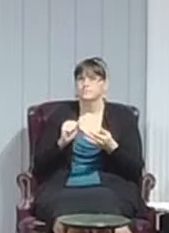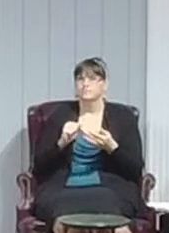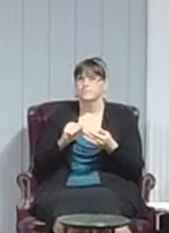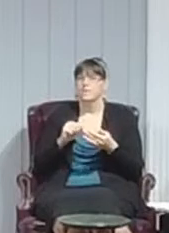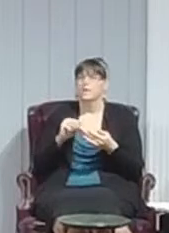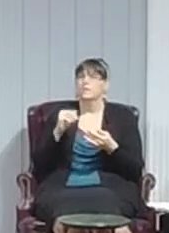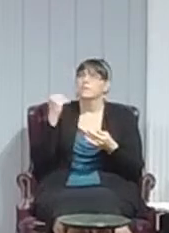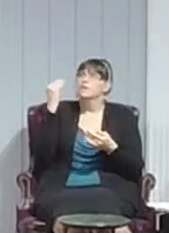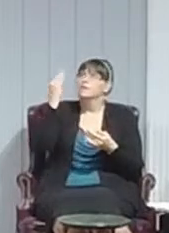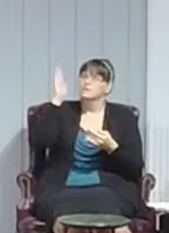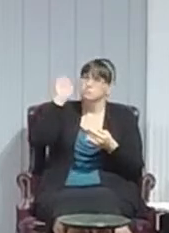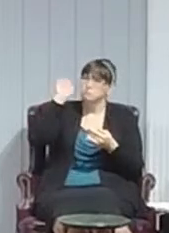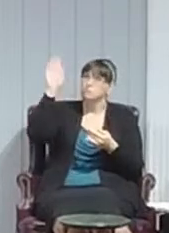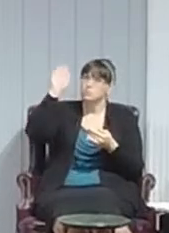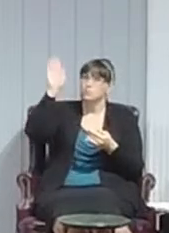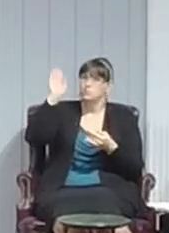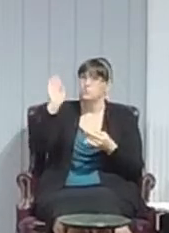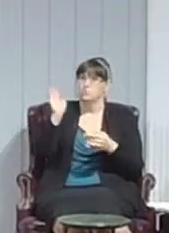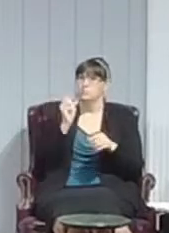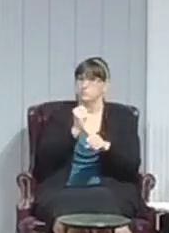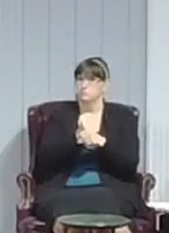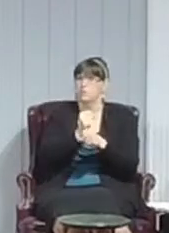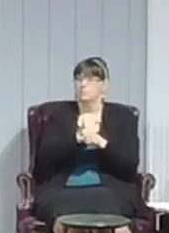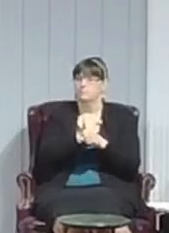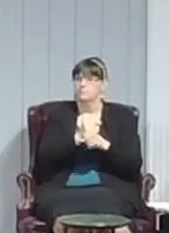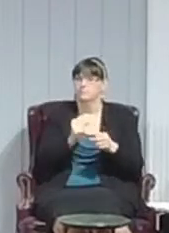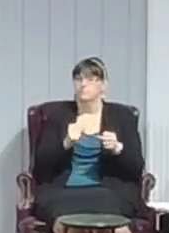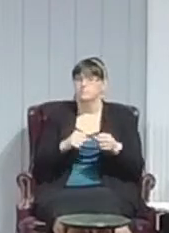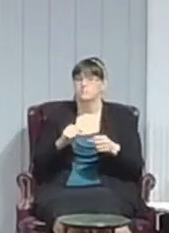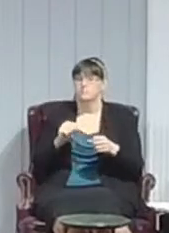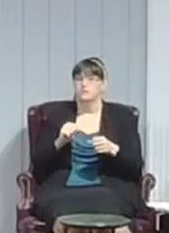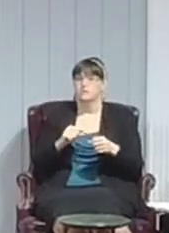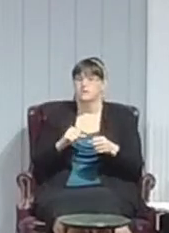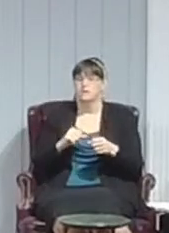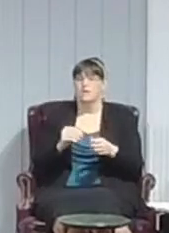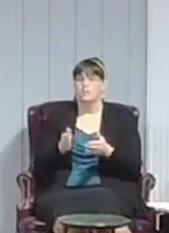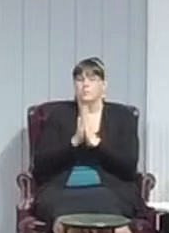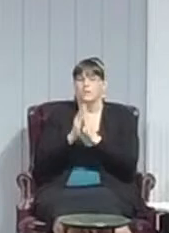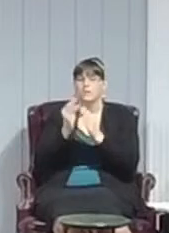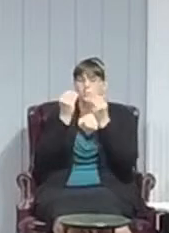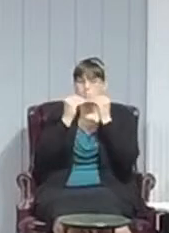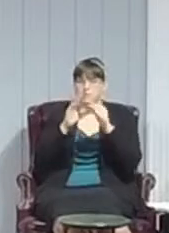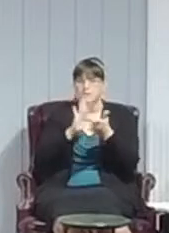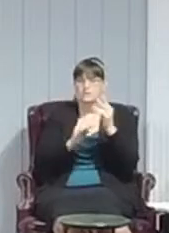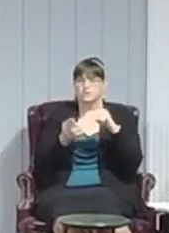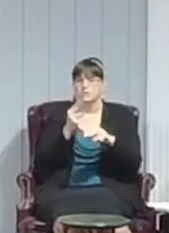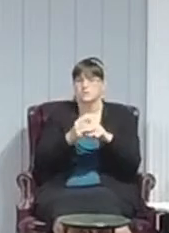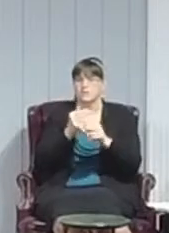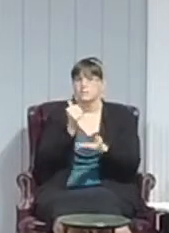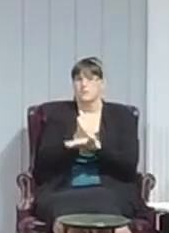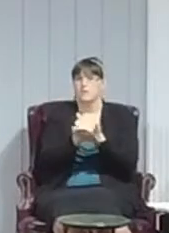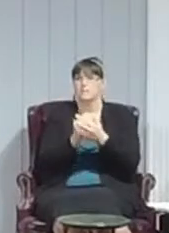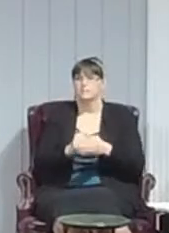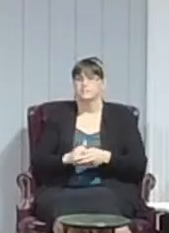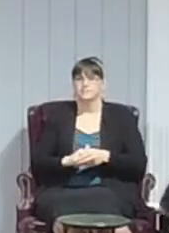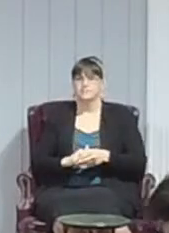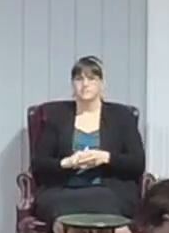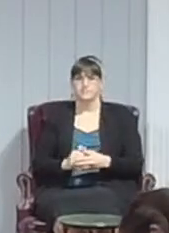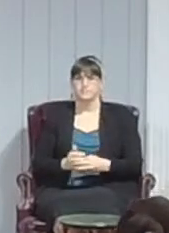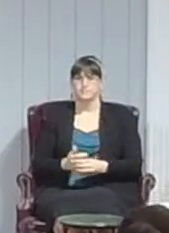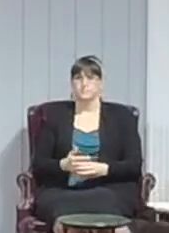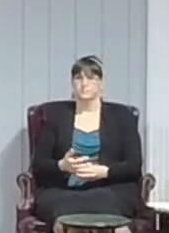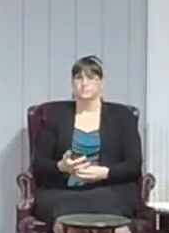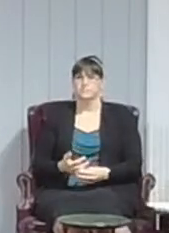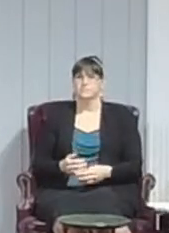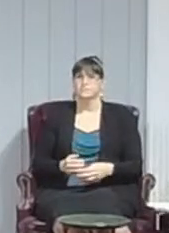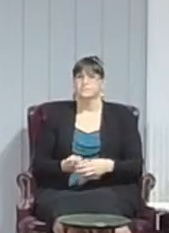that are your business, that are your concern. I pray, Heavenly Father, that you will bless in Jesus' name. Amen. Thank you. You may be seated. I'm going